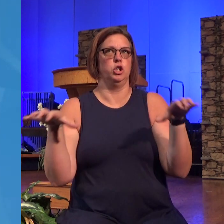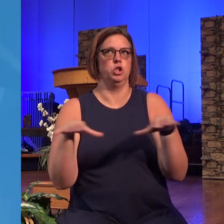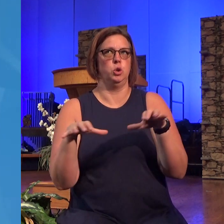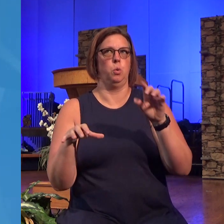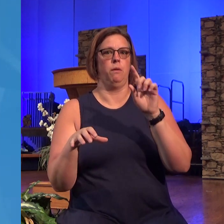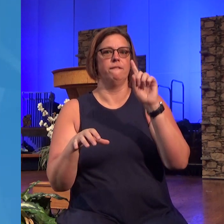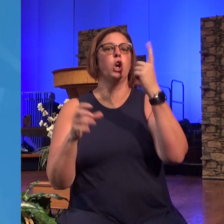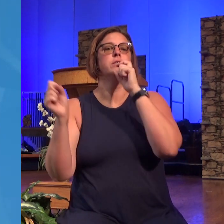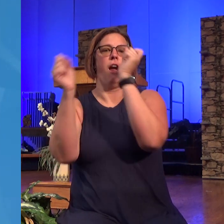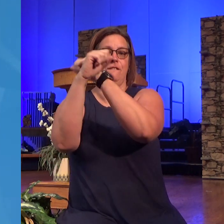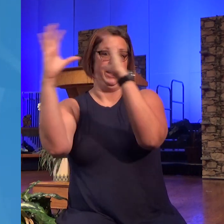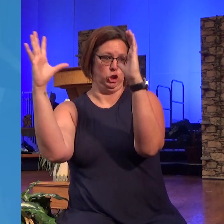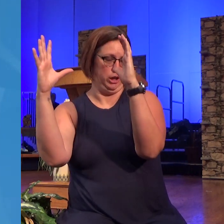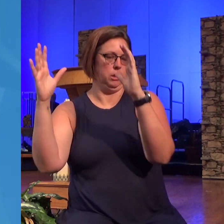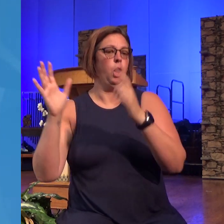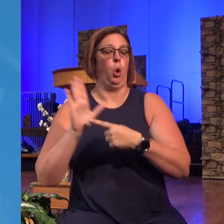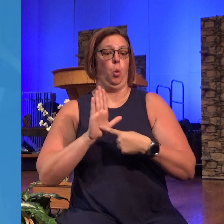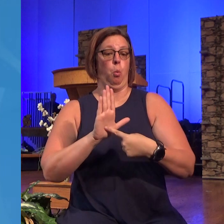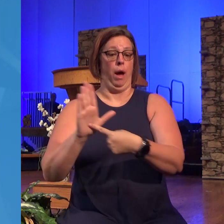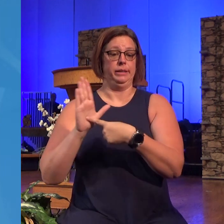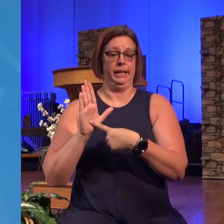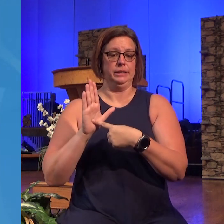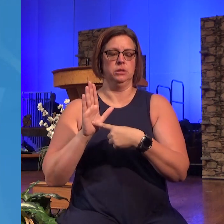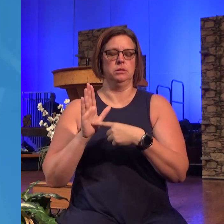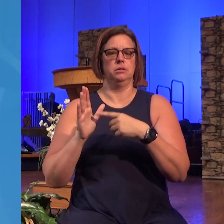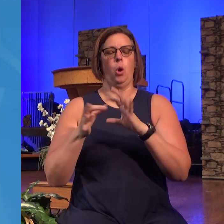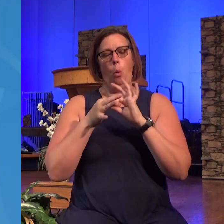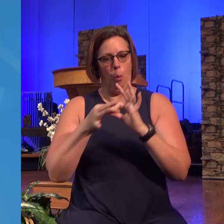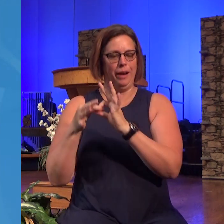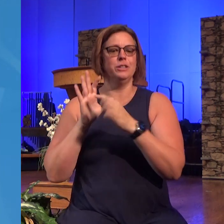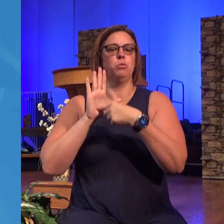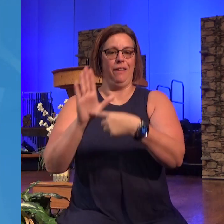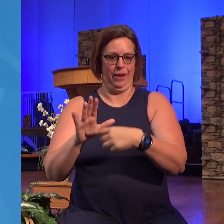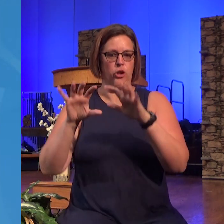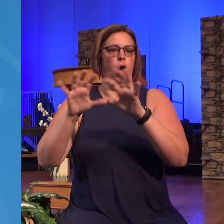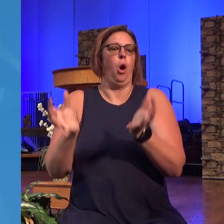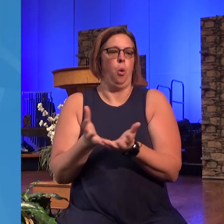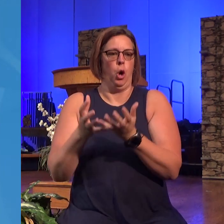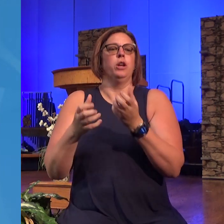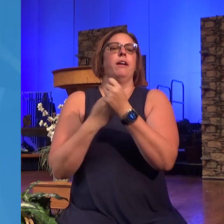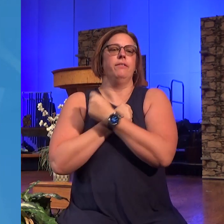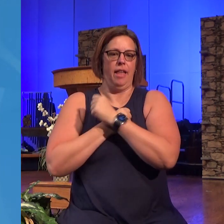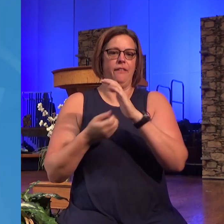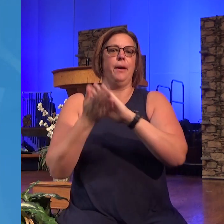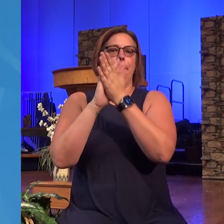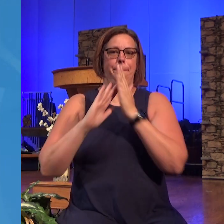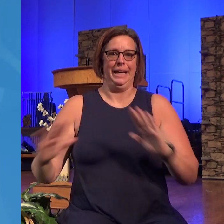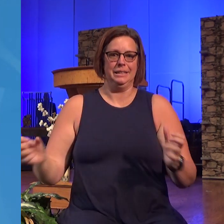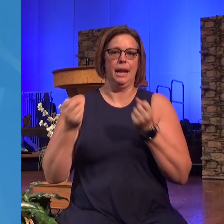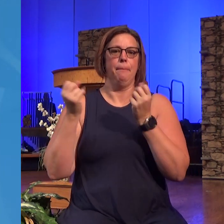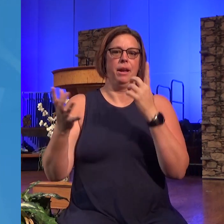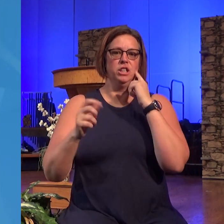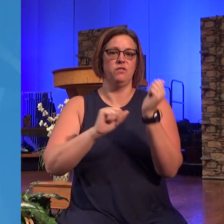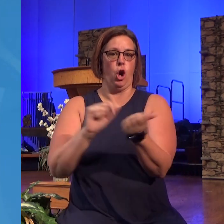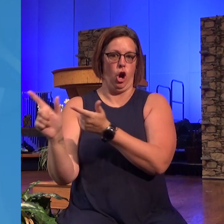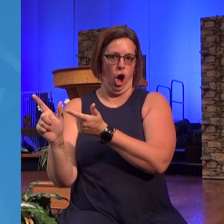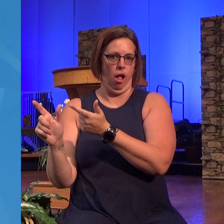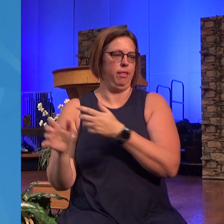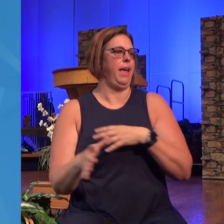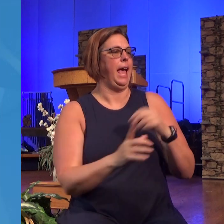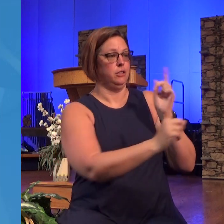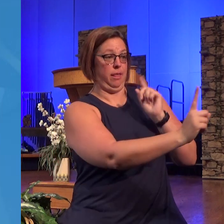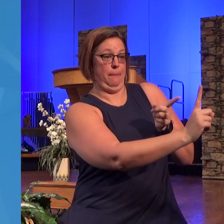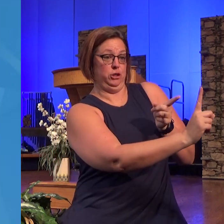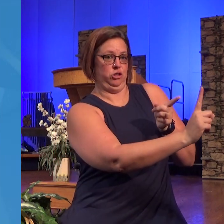vision. Oneness revealed, a world of love, peace, and abundance for all. And our